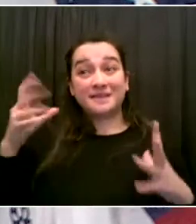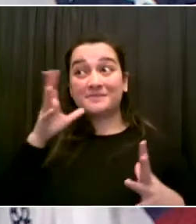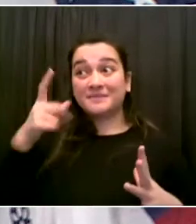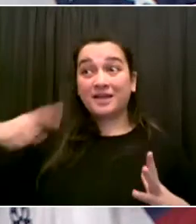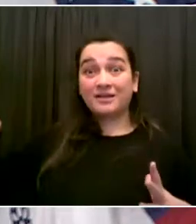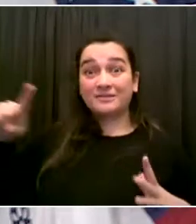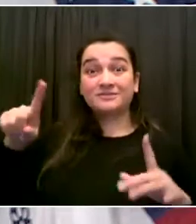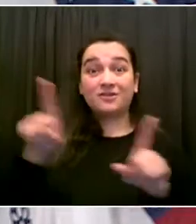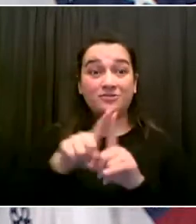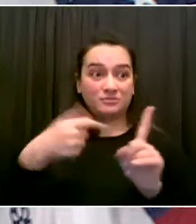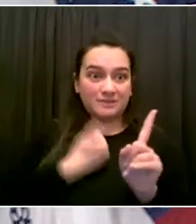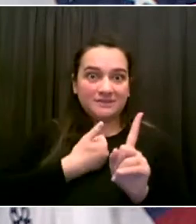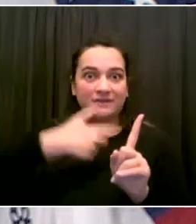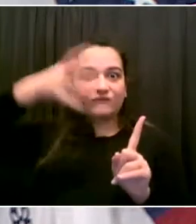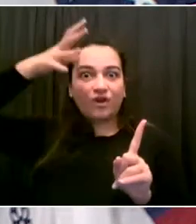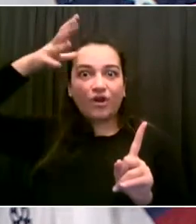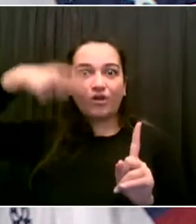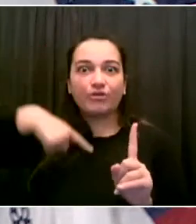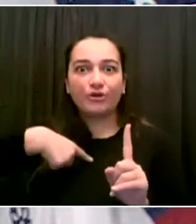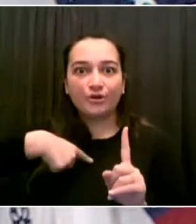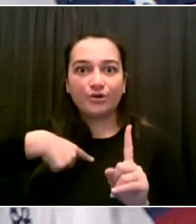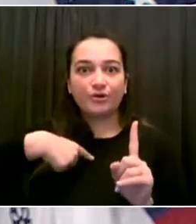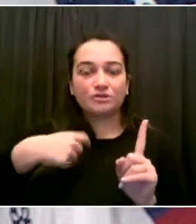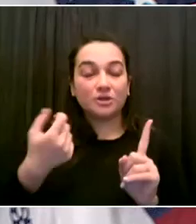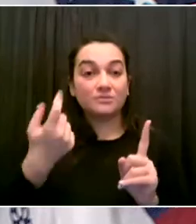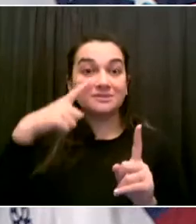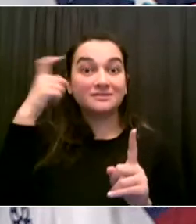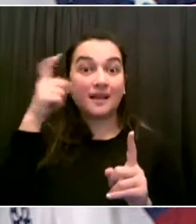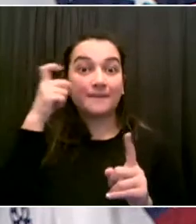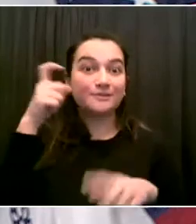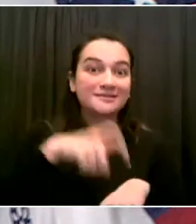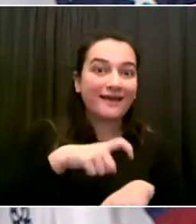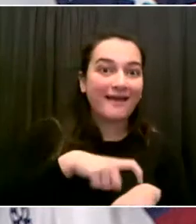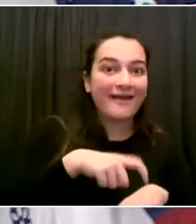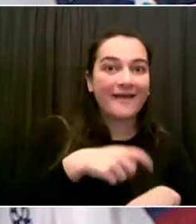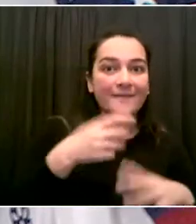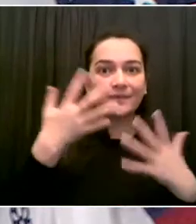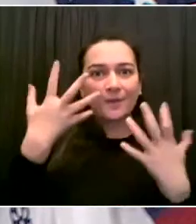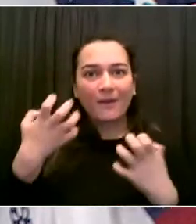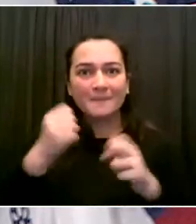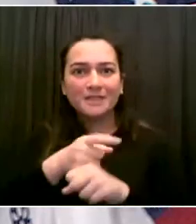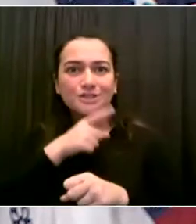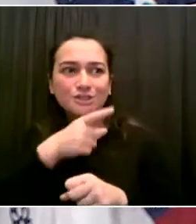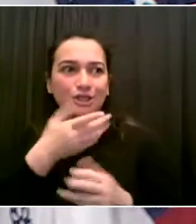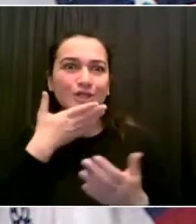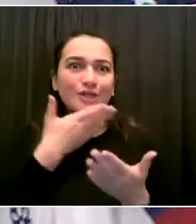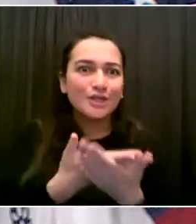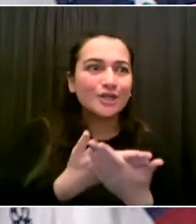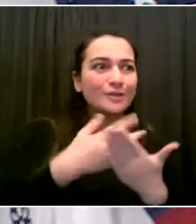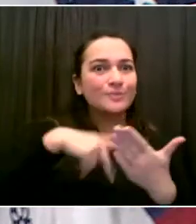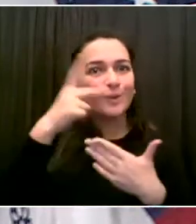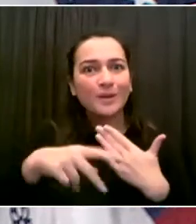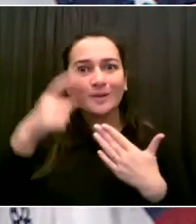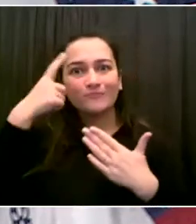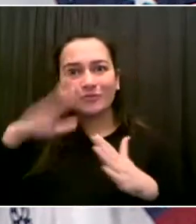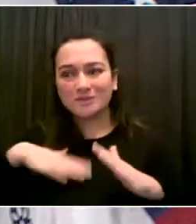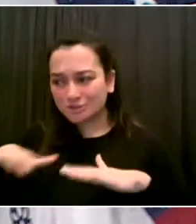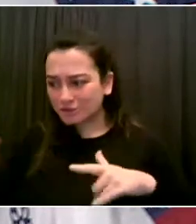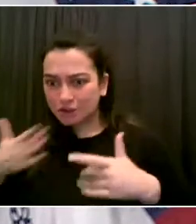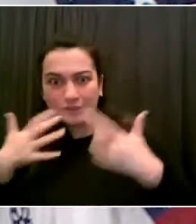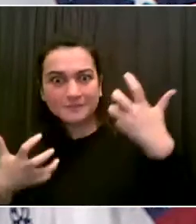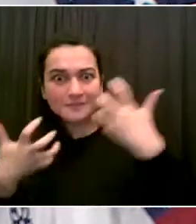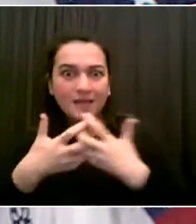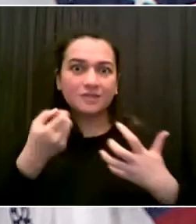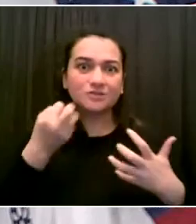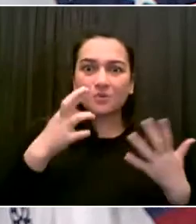summer opportunity, and parents are often struggling to find, you know, someplace that works for their kids, that they can afford. You know,